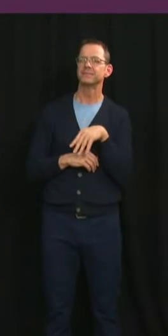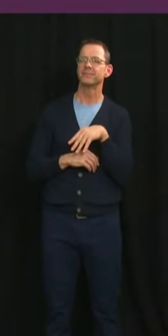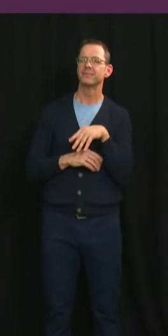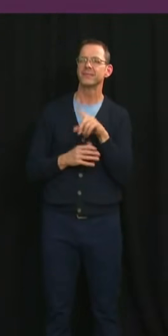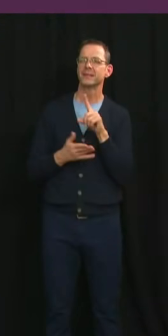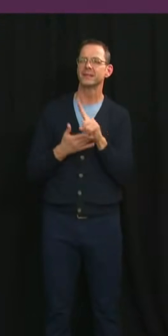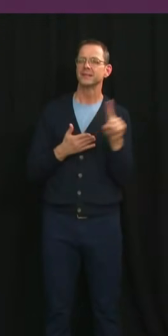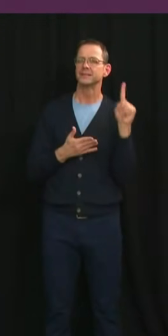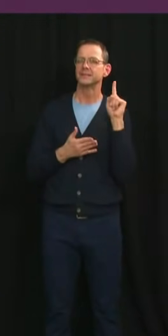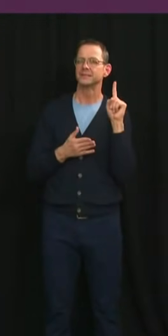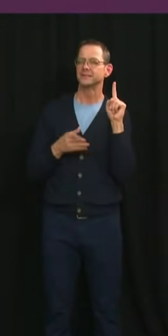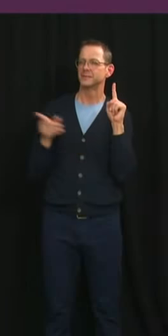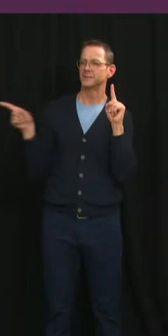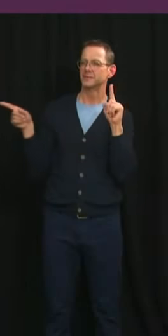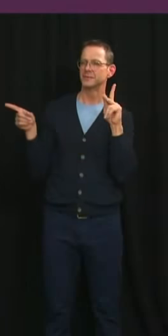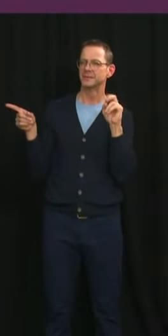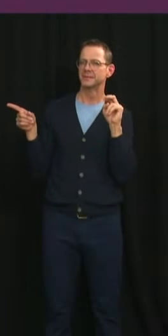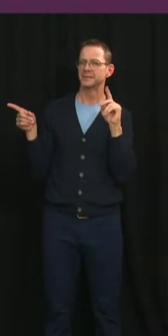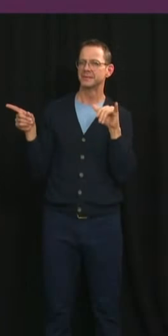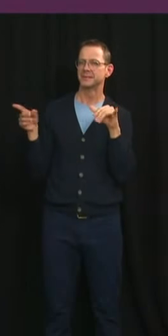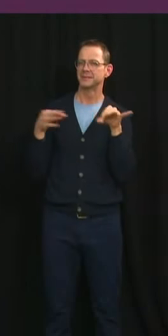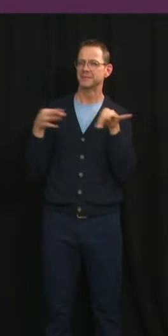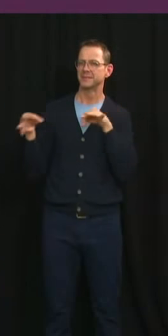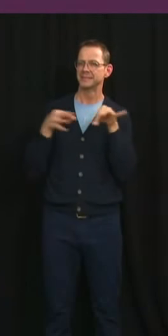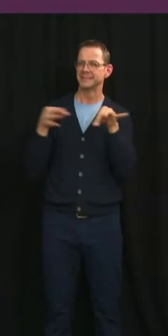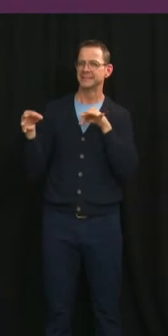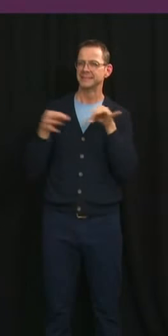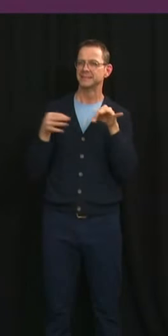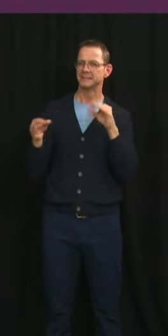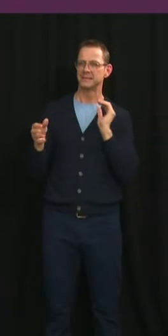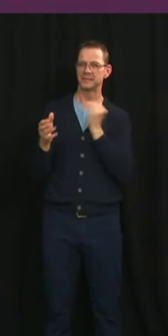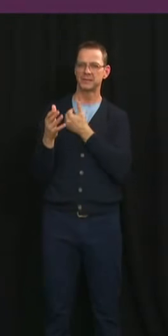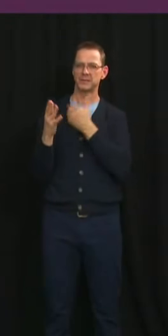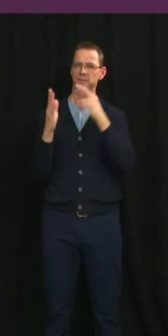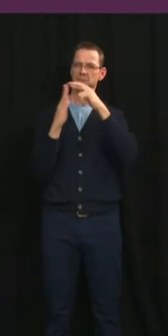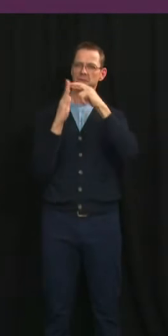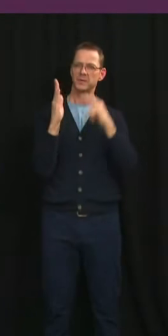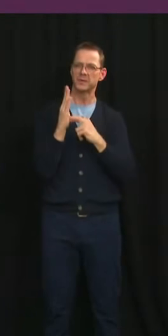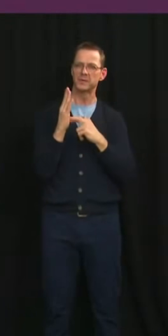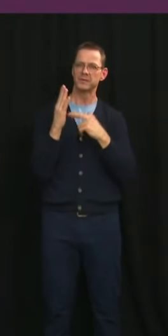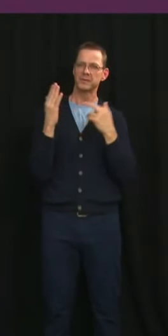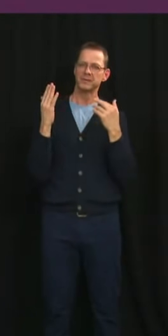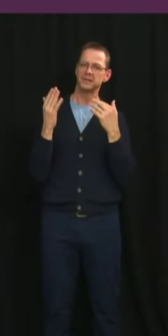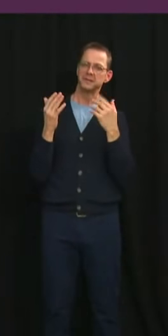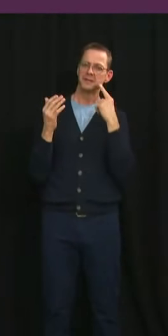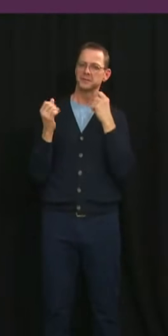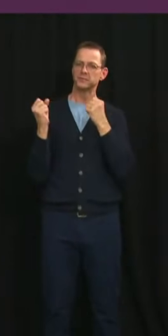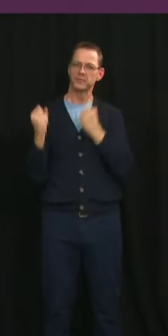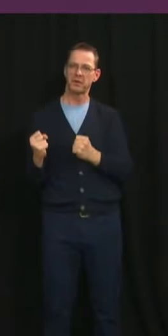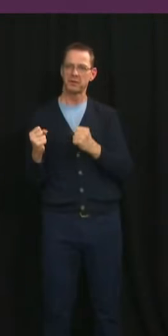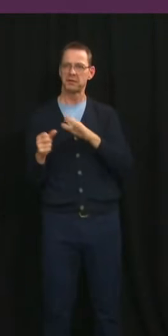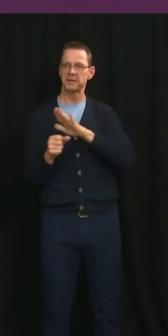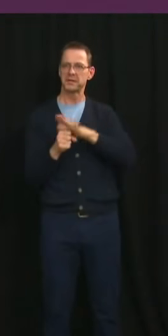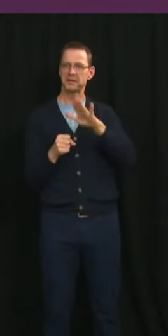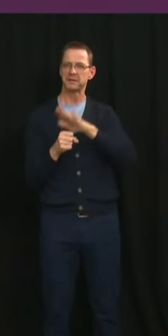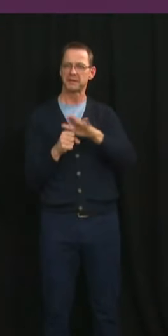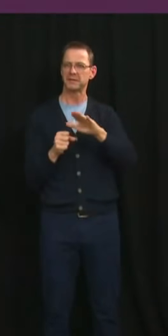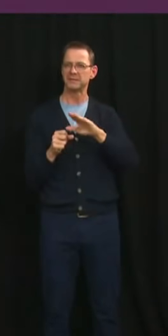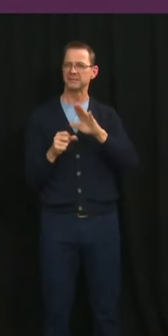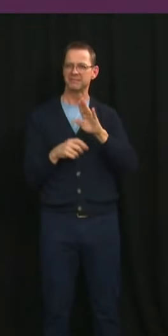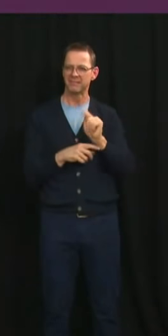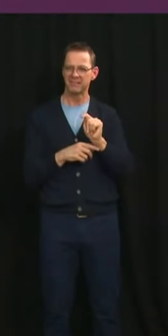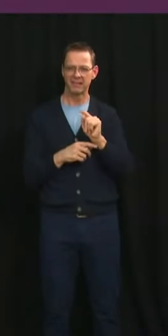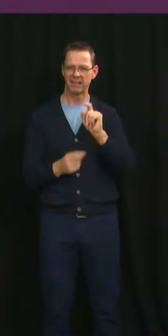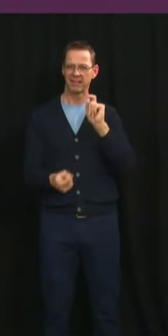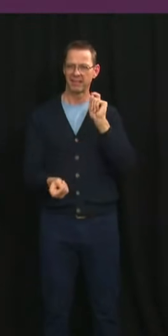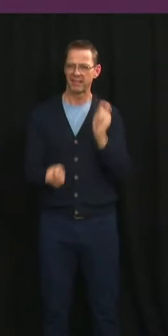enough. Is this announcement an admission that you were wrong and that we should have brought in stricter measures before the Easter weekend? No, I still